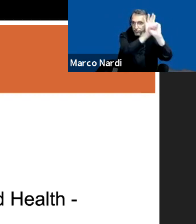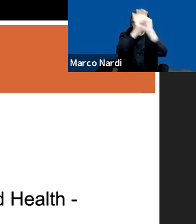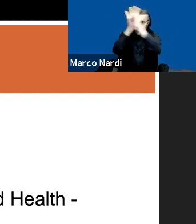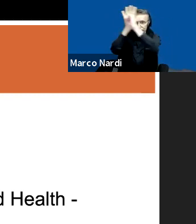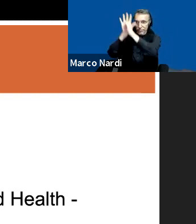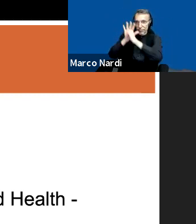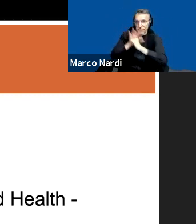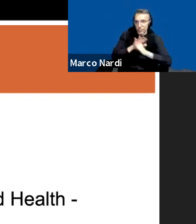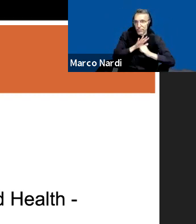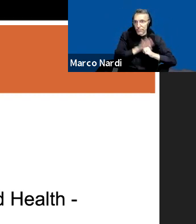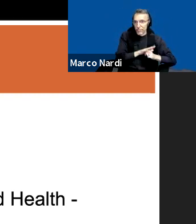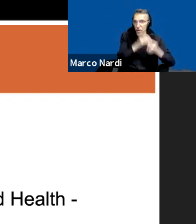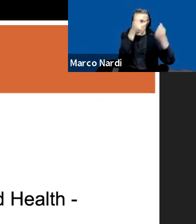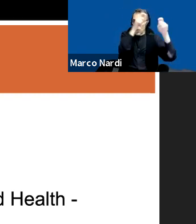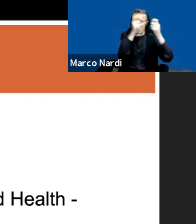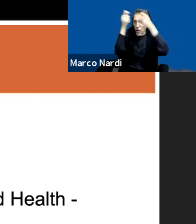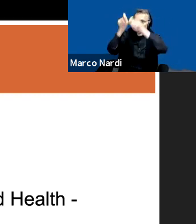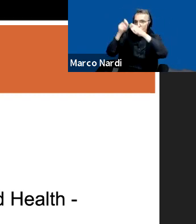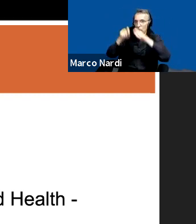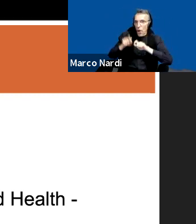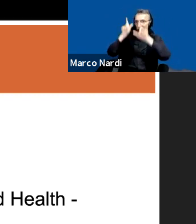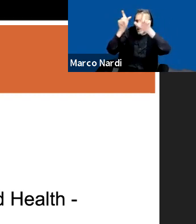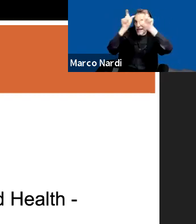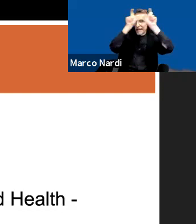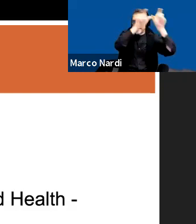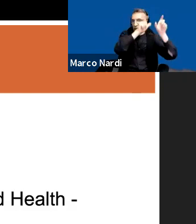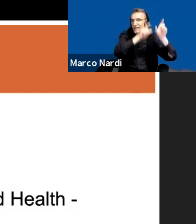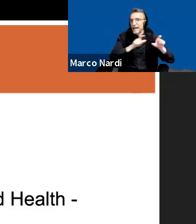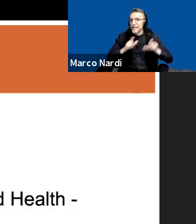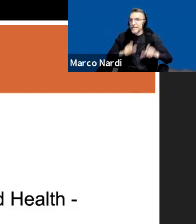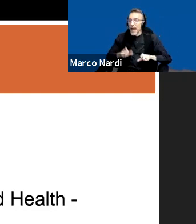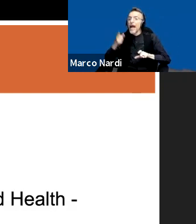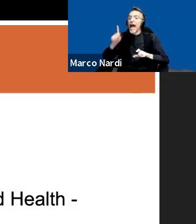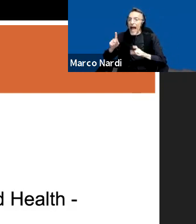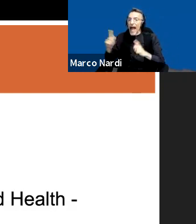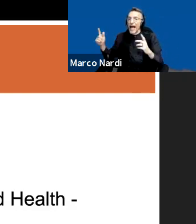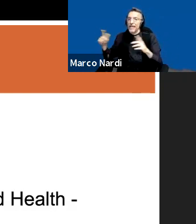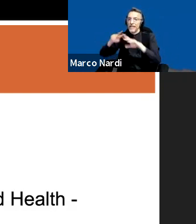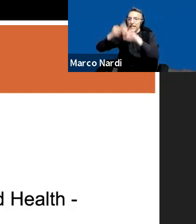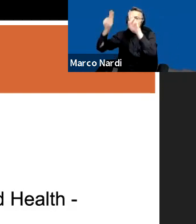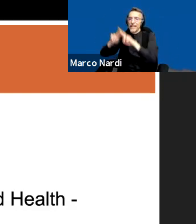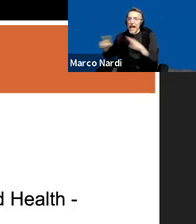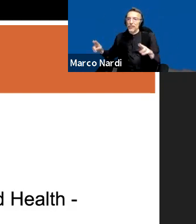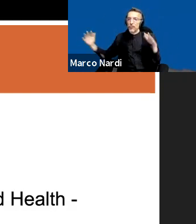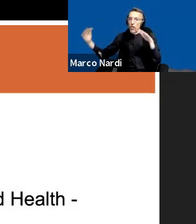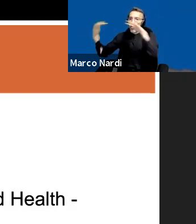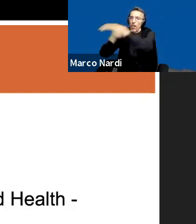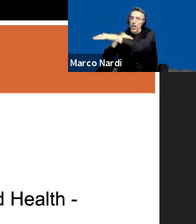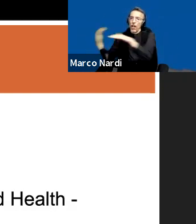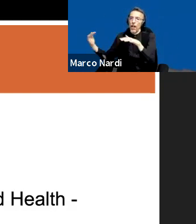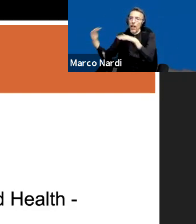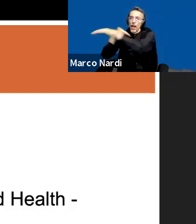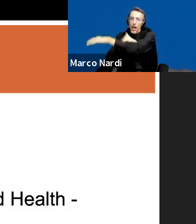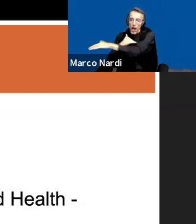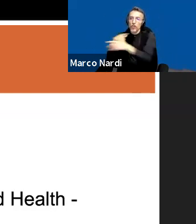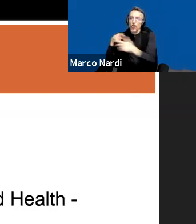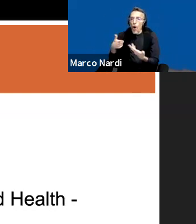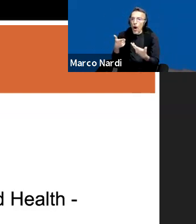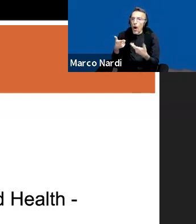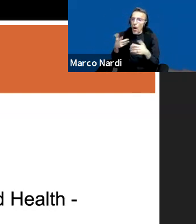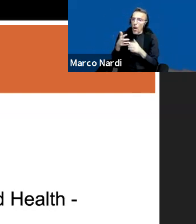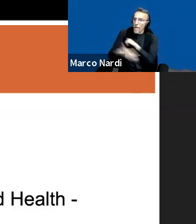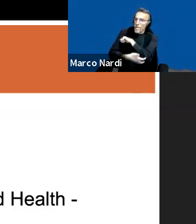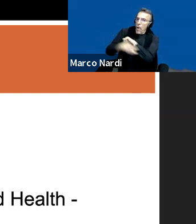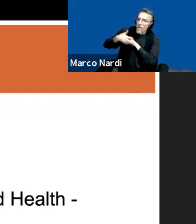an alternative, as an opportunity to get out of poverty. Priya Dashankar is speaking later in this